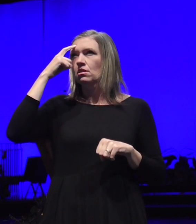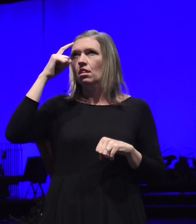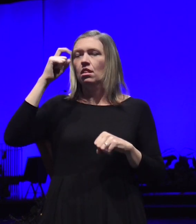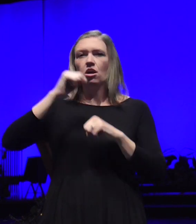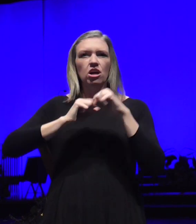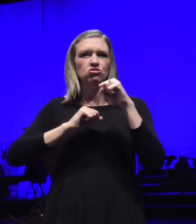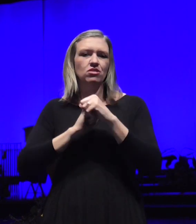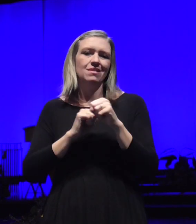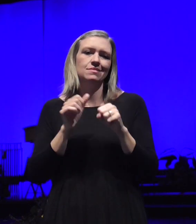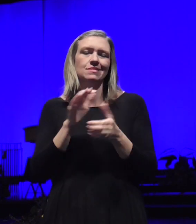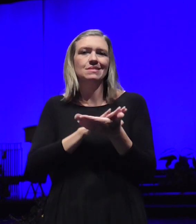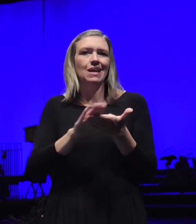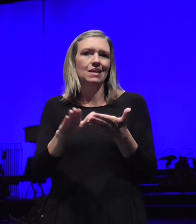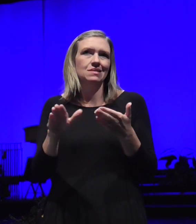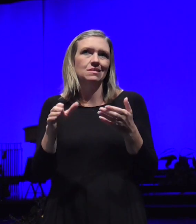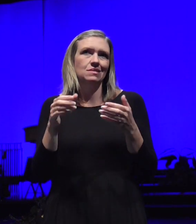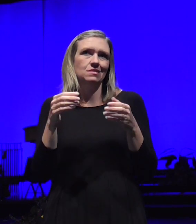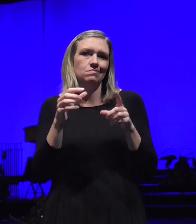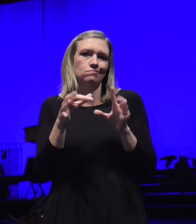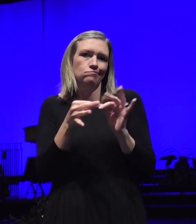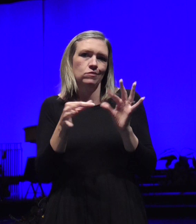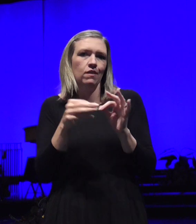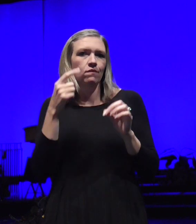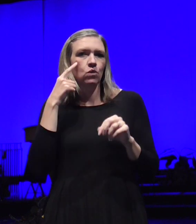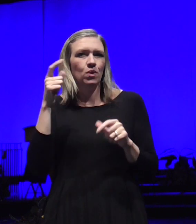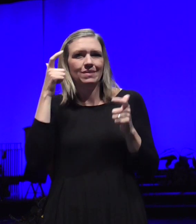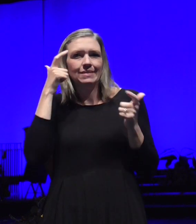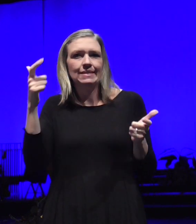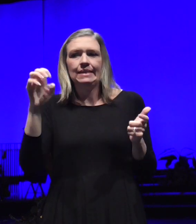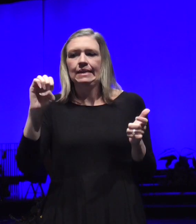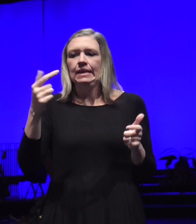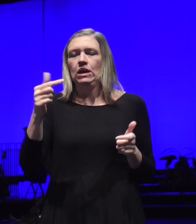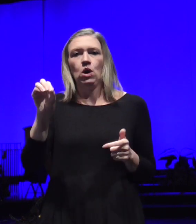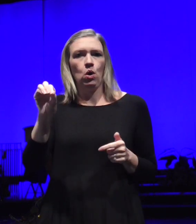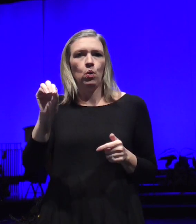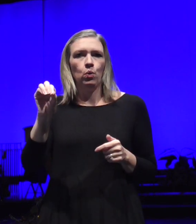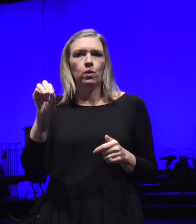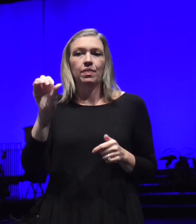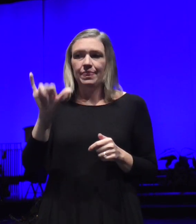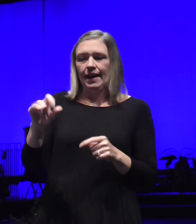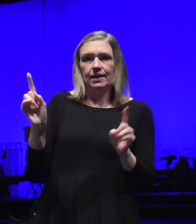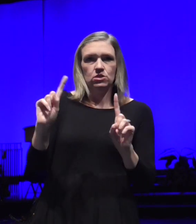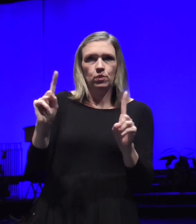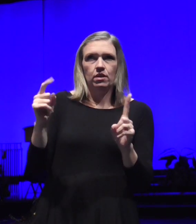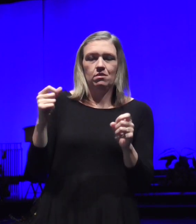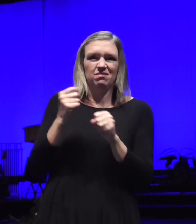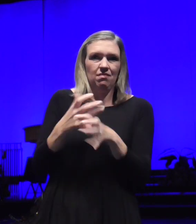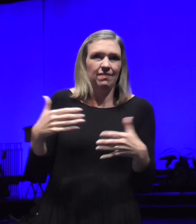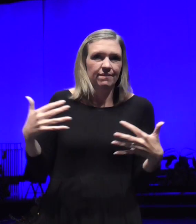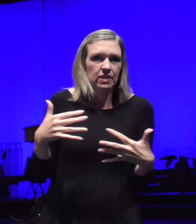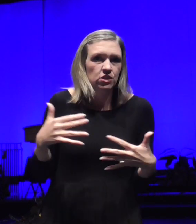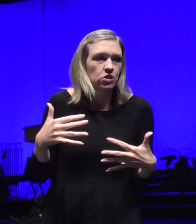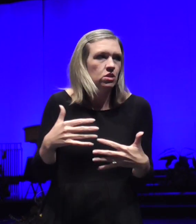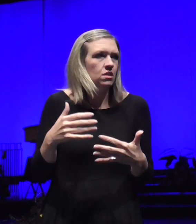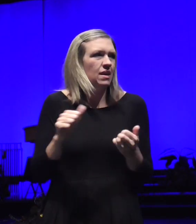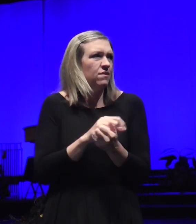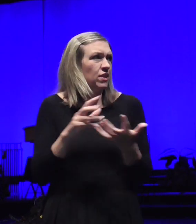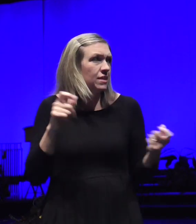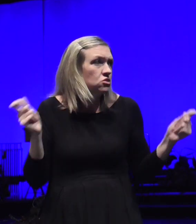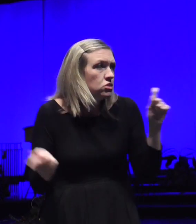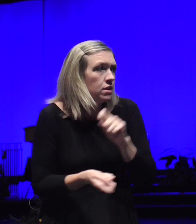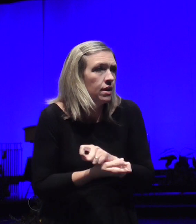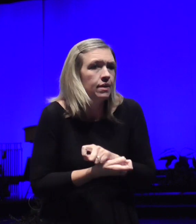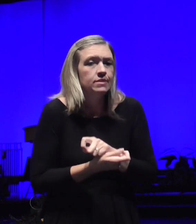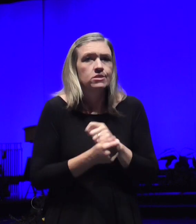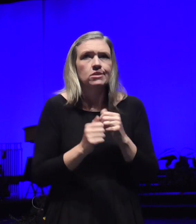of saying our ego. And that's usually where we get afraid. Like everything's changing, or what is this fear going to do